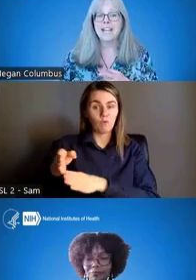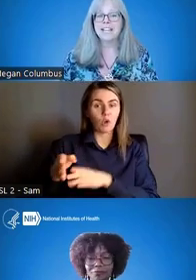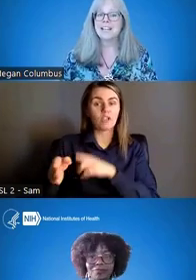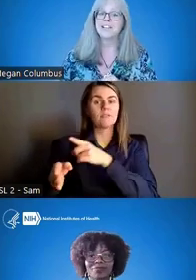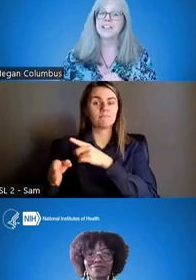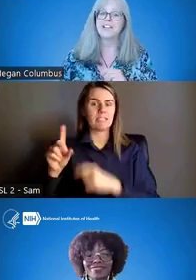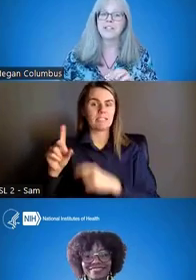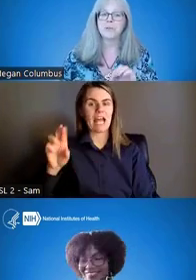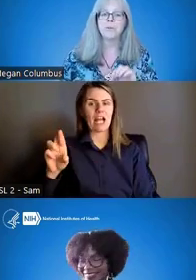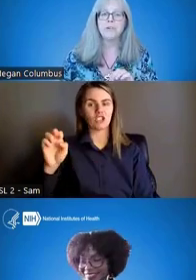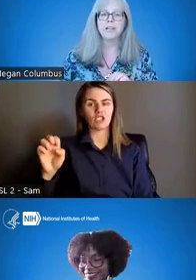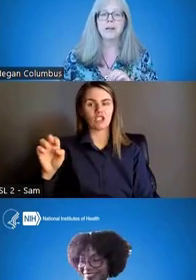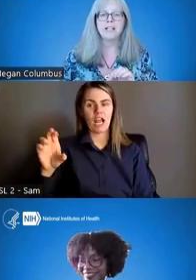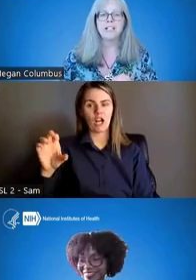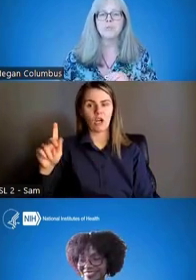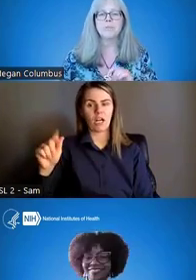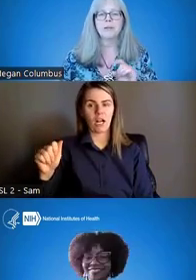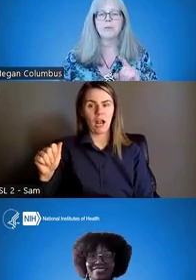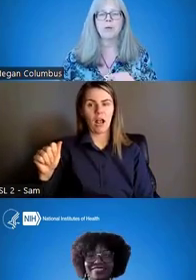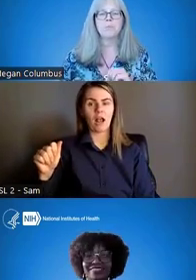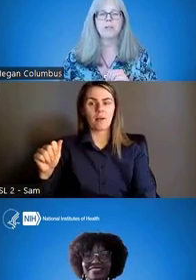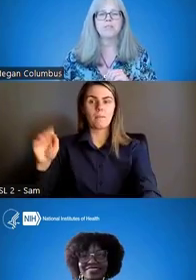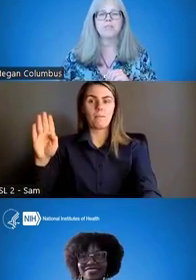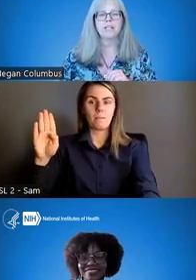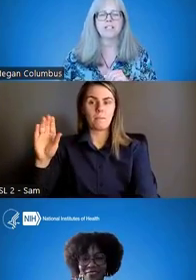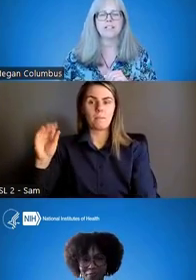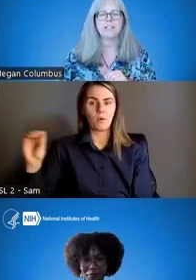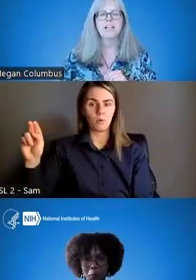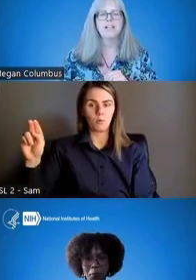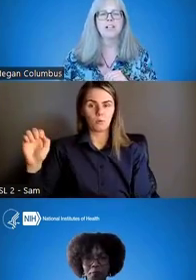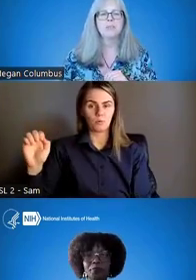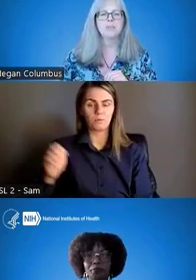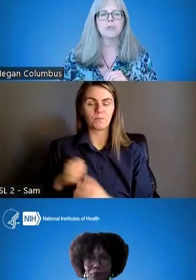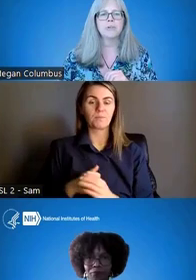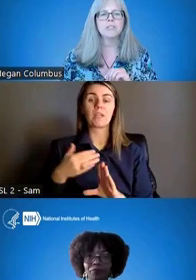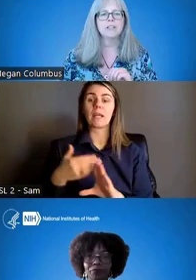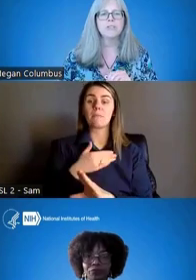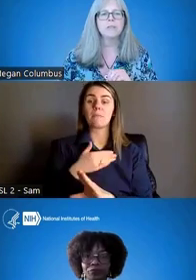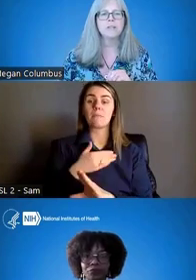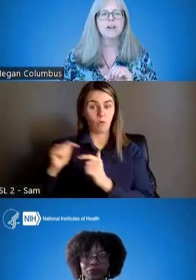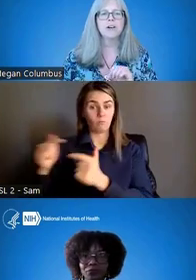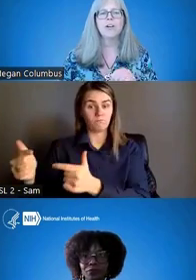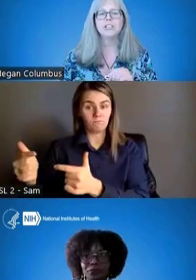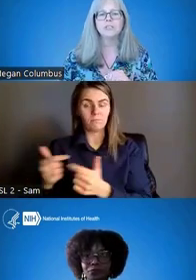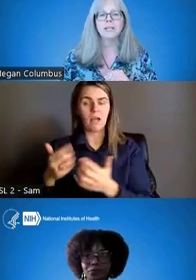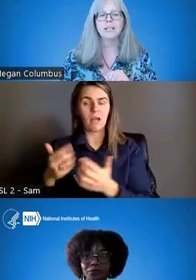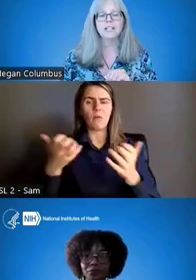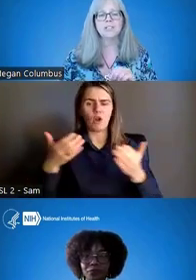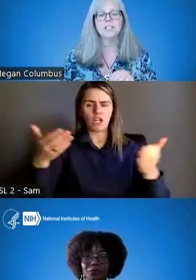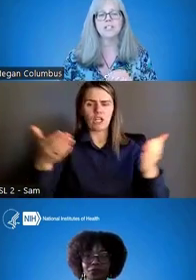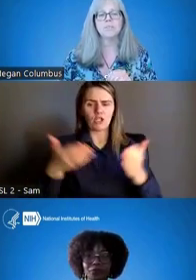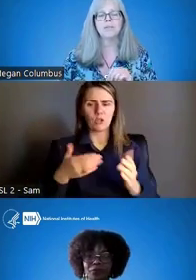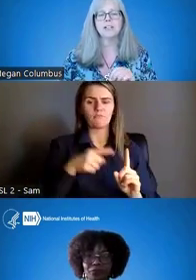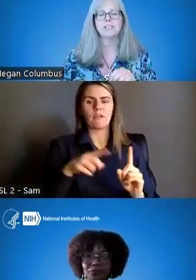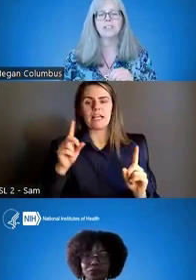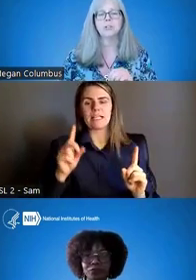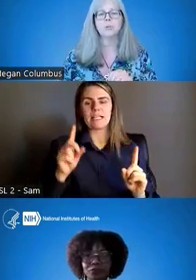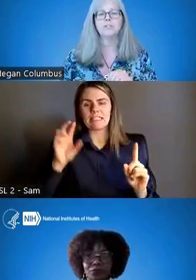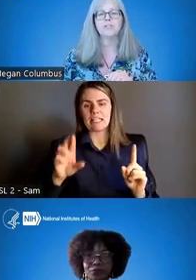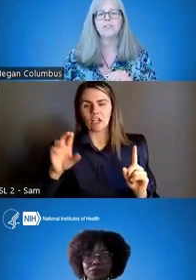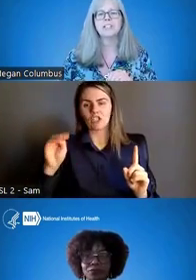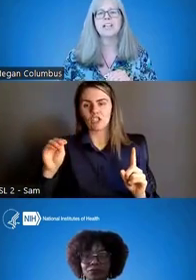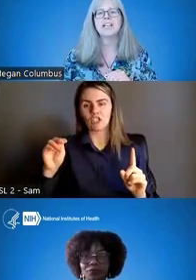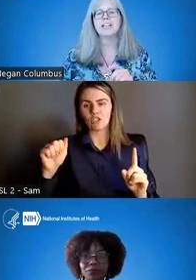before I hand Erica the virtual podium, I just want to make one more introduction. Dr. Mahora Sengupta, also from NIH's Division of Biomedical